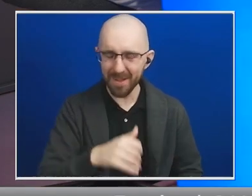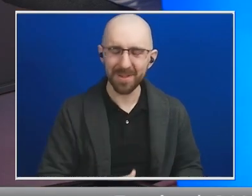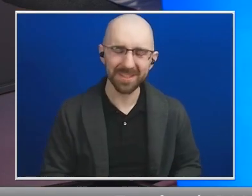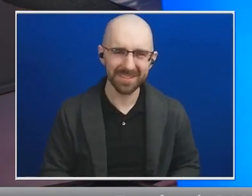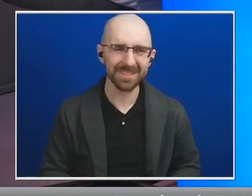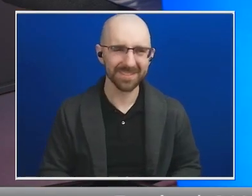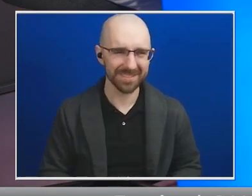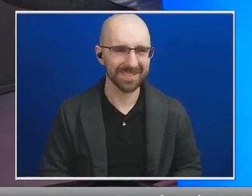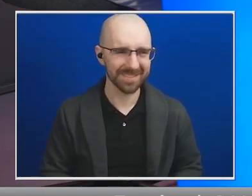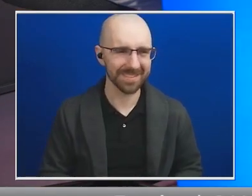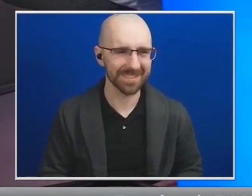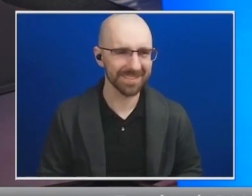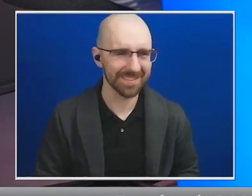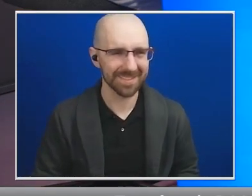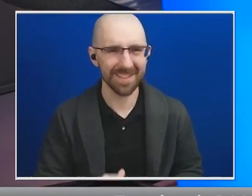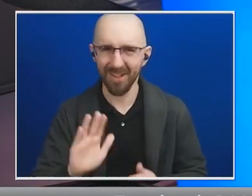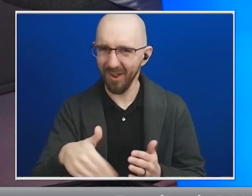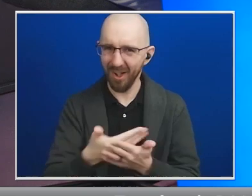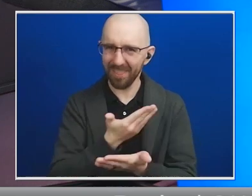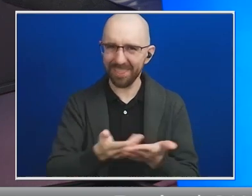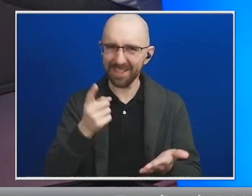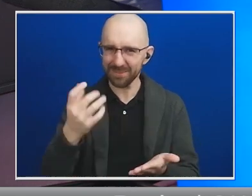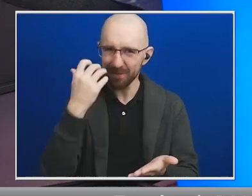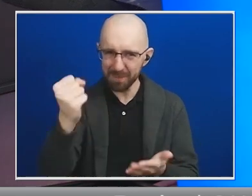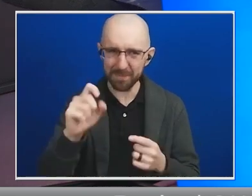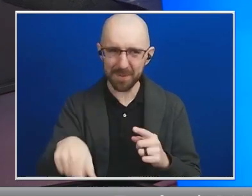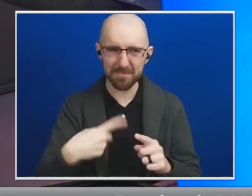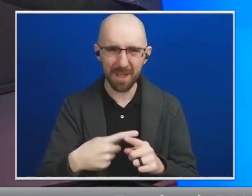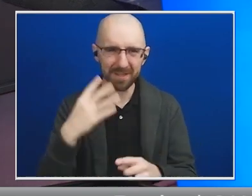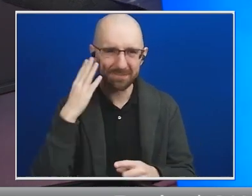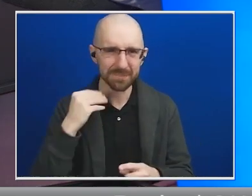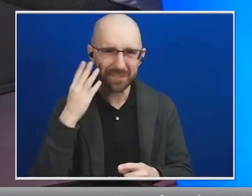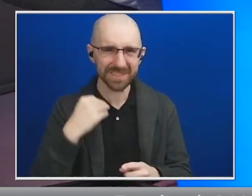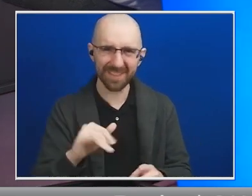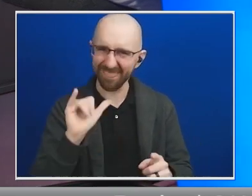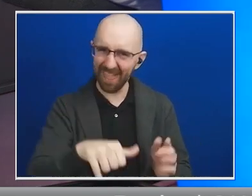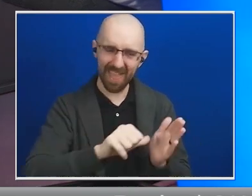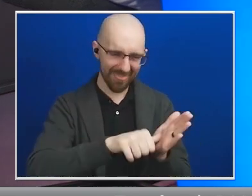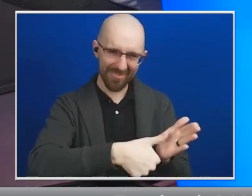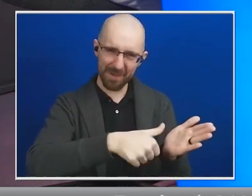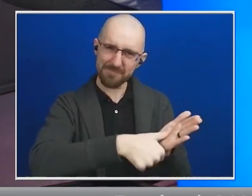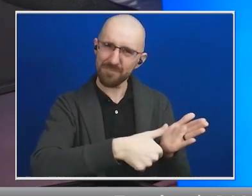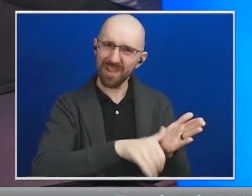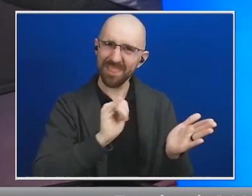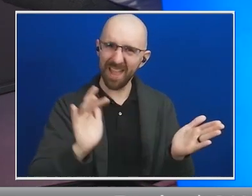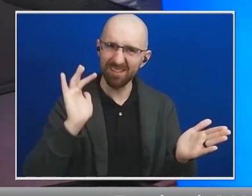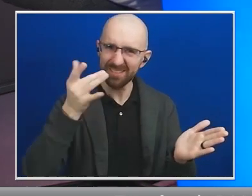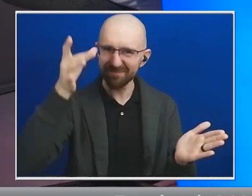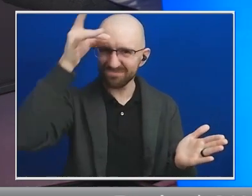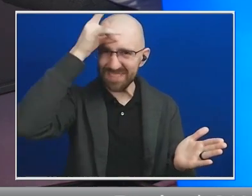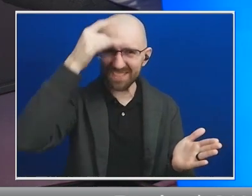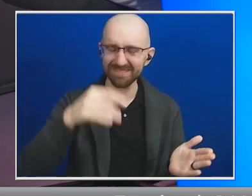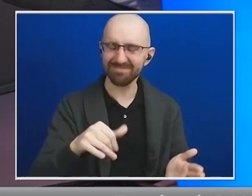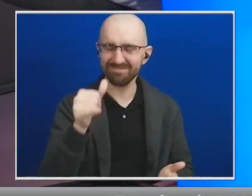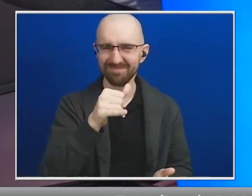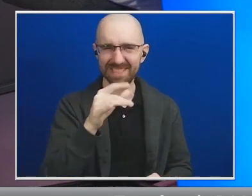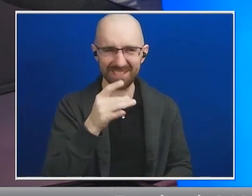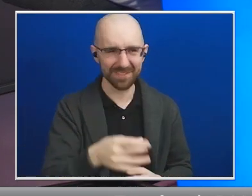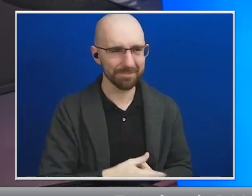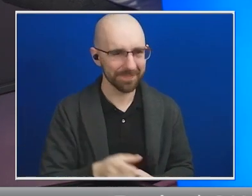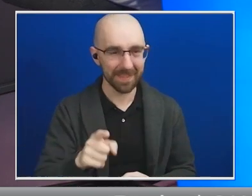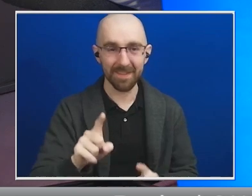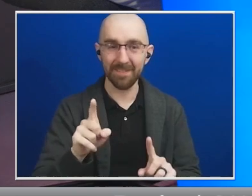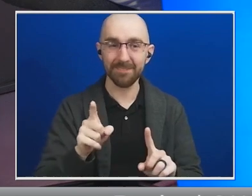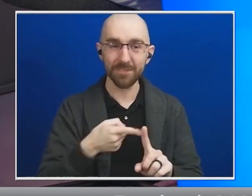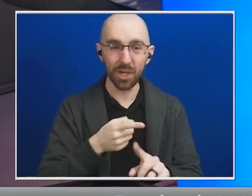Of all the things you remember about your experience, the thumbprints, that's what sticks, right? Yeah, picking the first one after sitting there for an hour